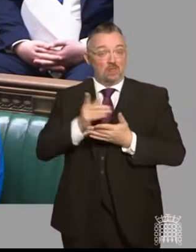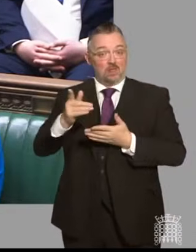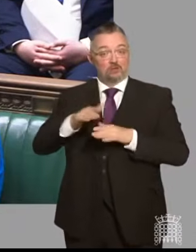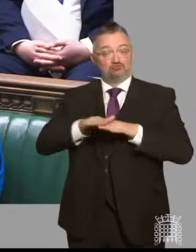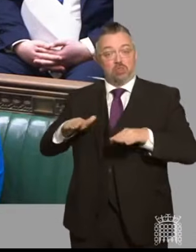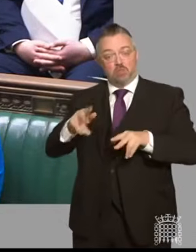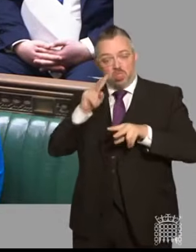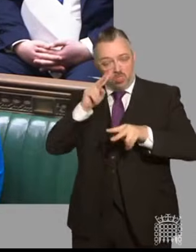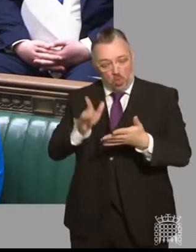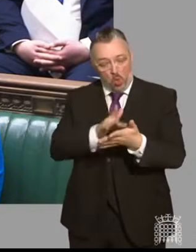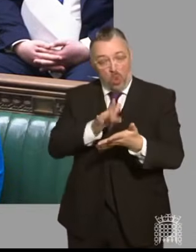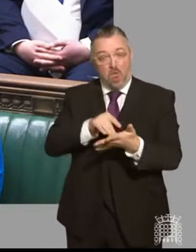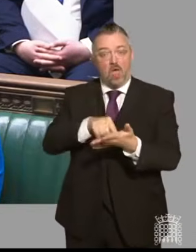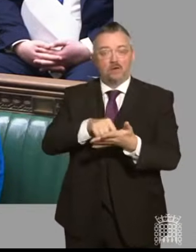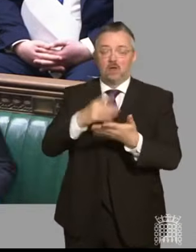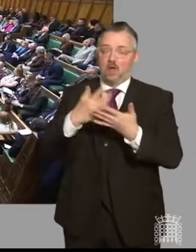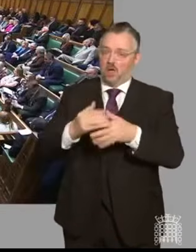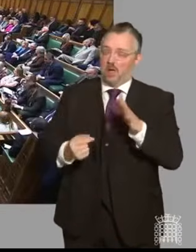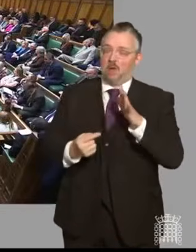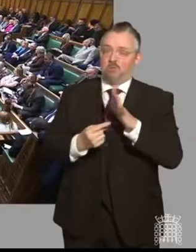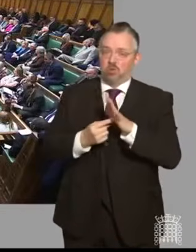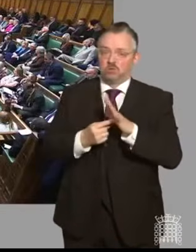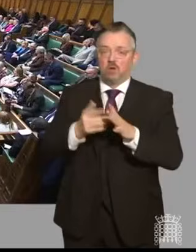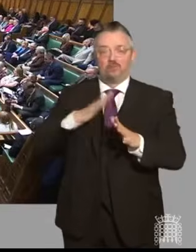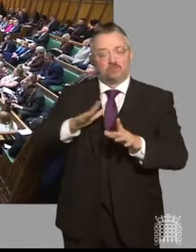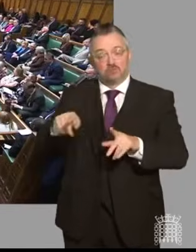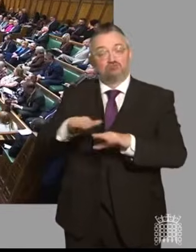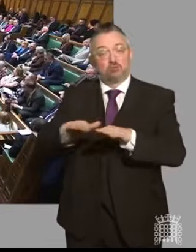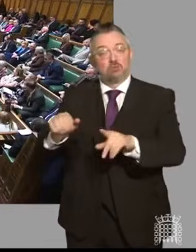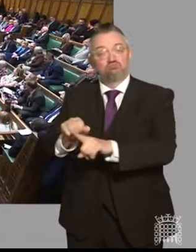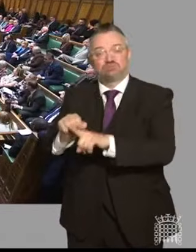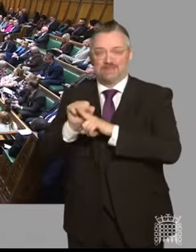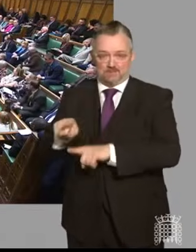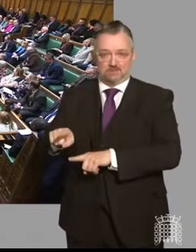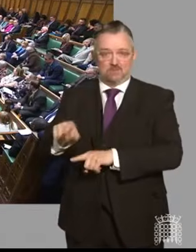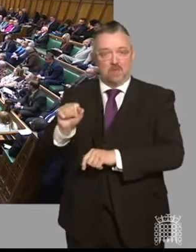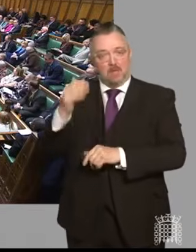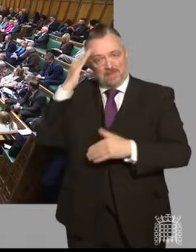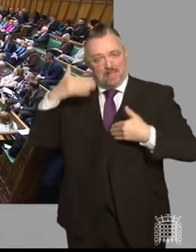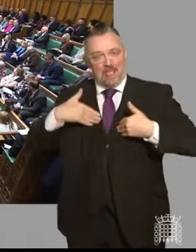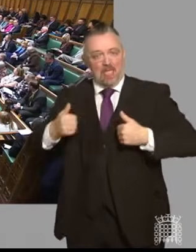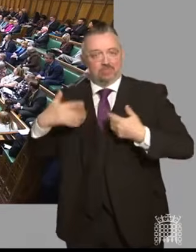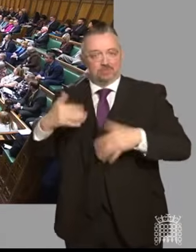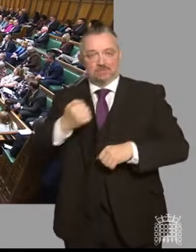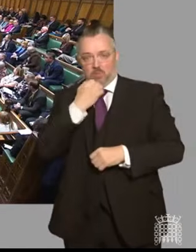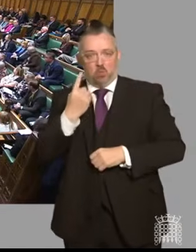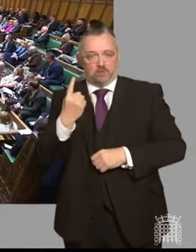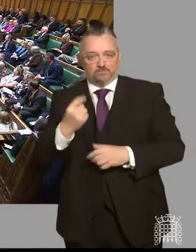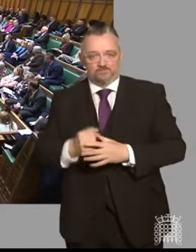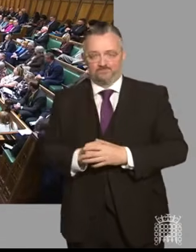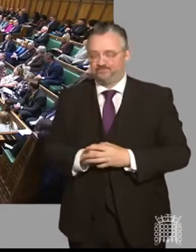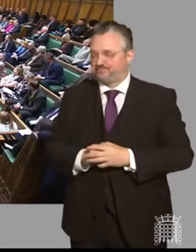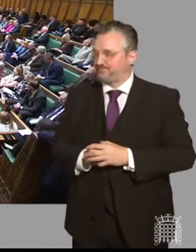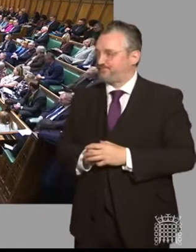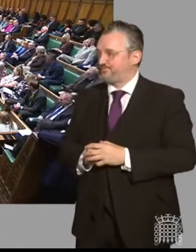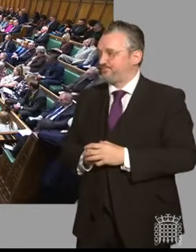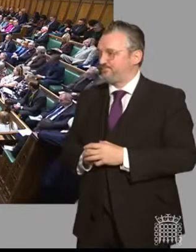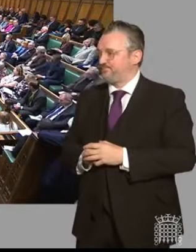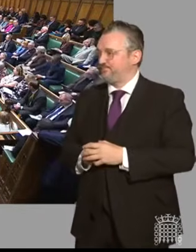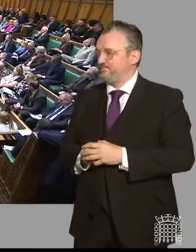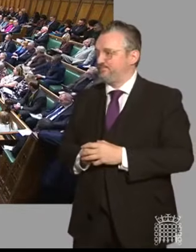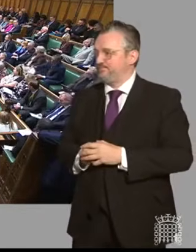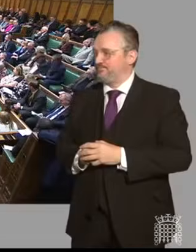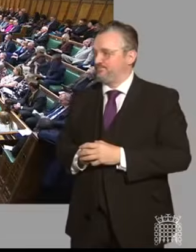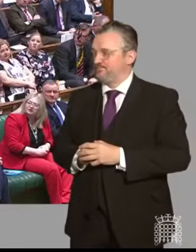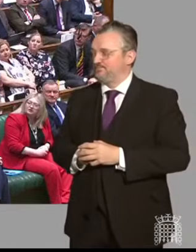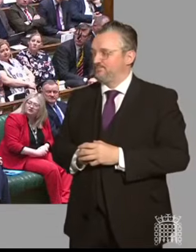their safety and also their mental health. Patricia Gibson. Thank you, Mr. Speaker. When important matters of